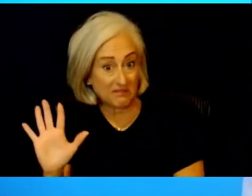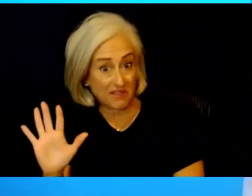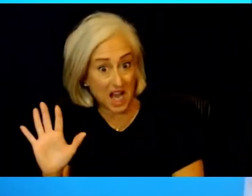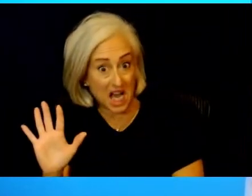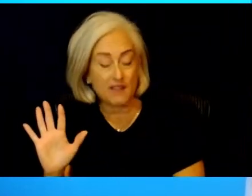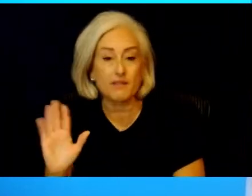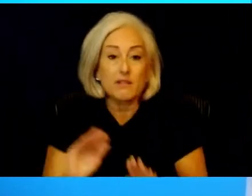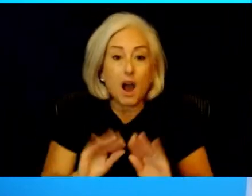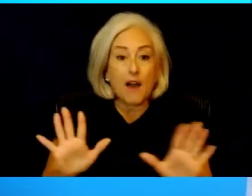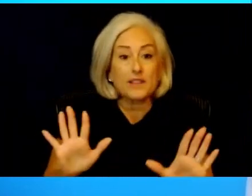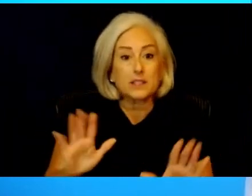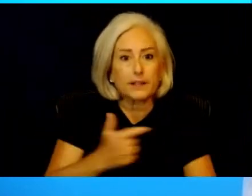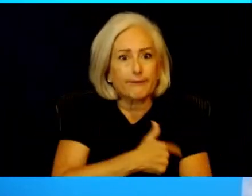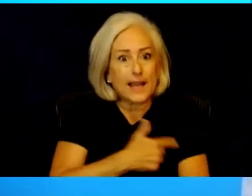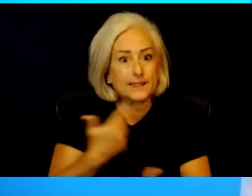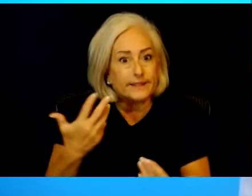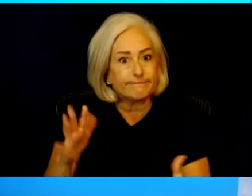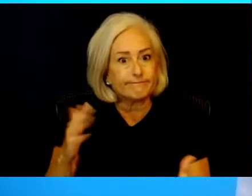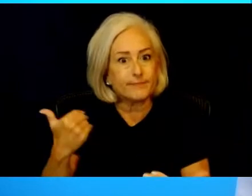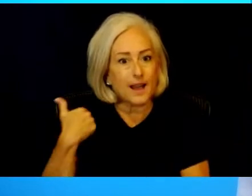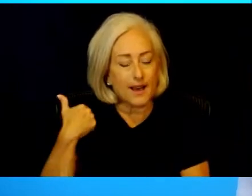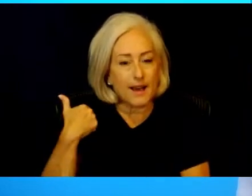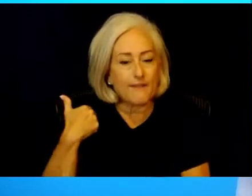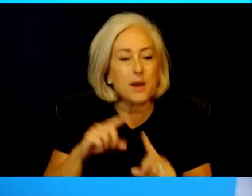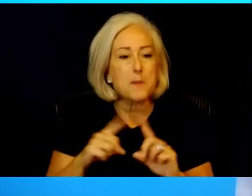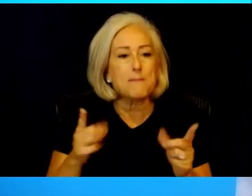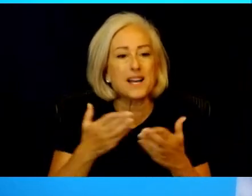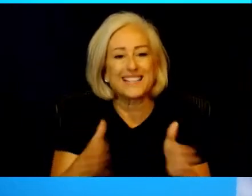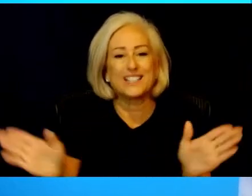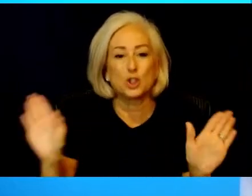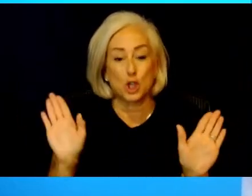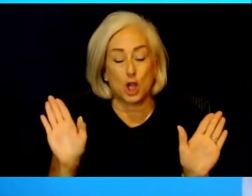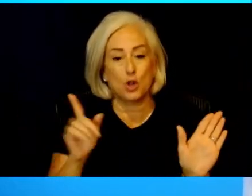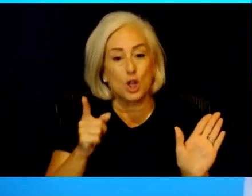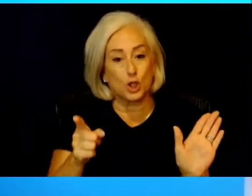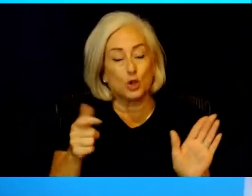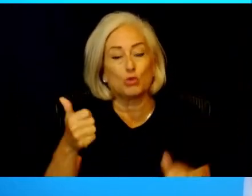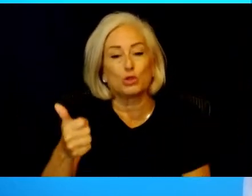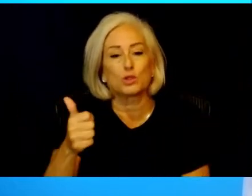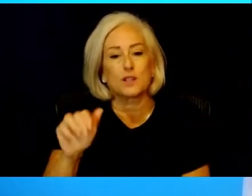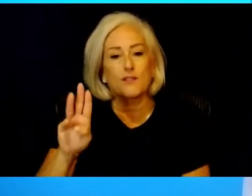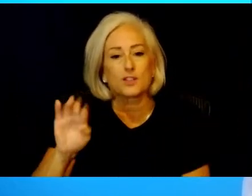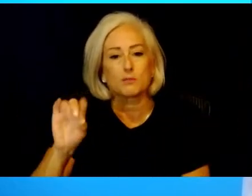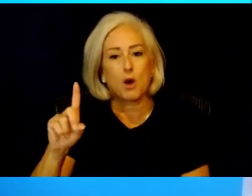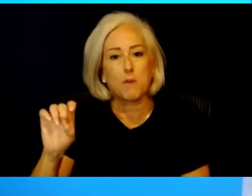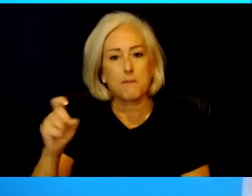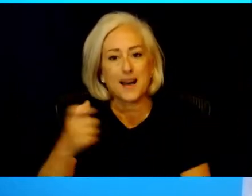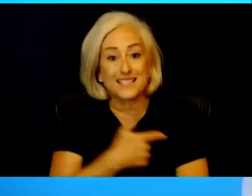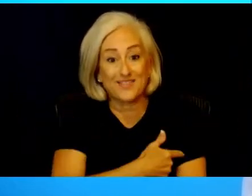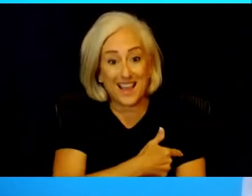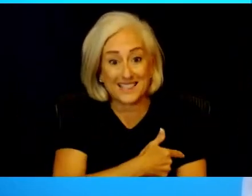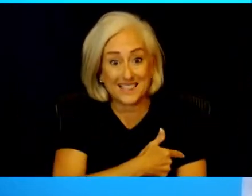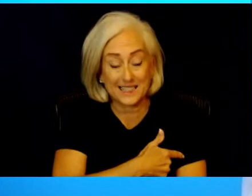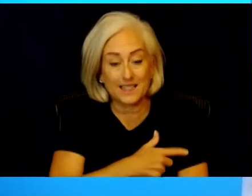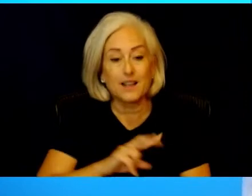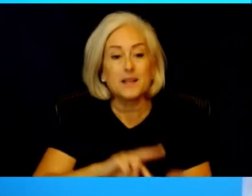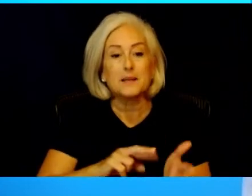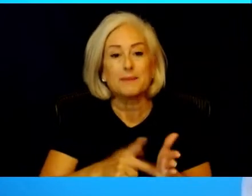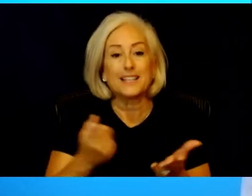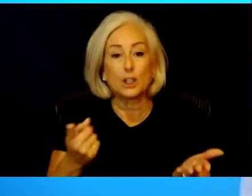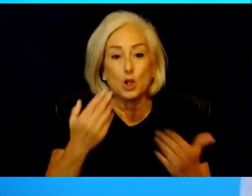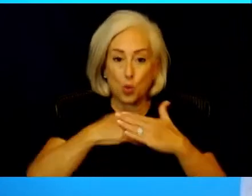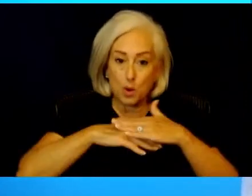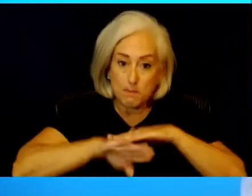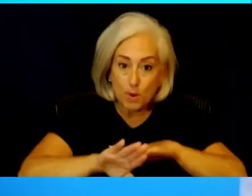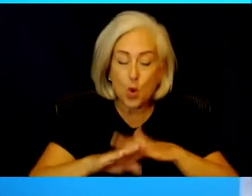vaccinated. But in general, if you have been vaccinated against smallpox, again, if you were in the United States and born in the United States